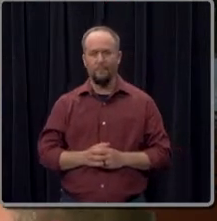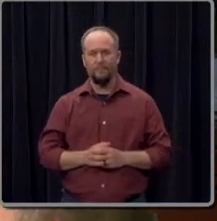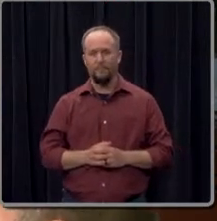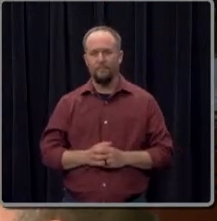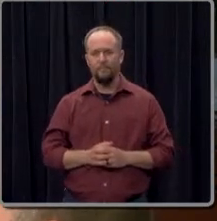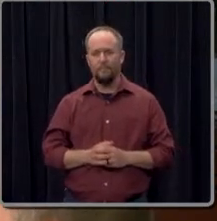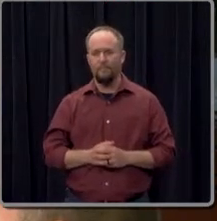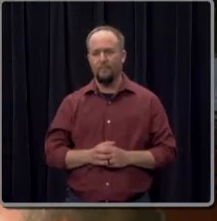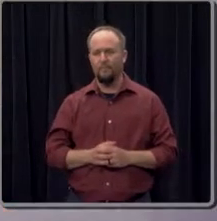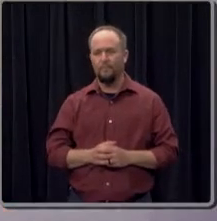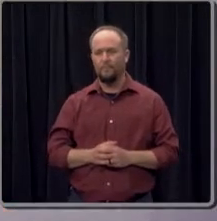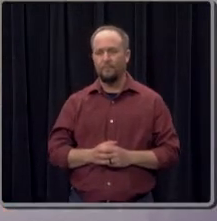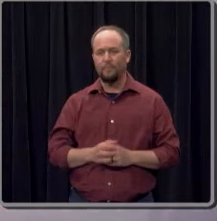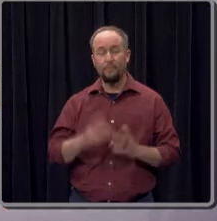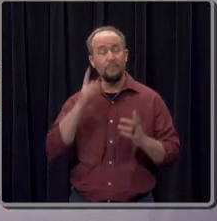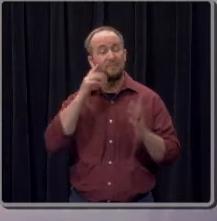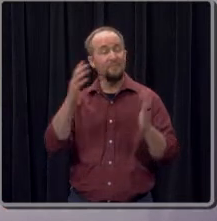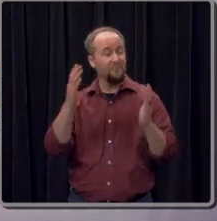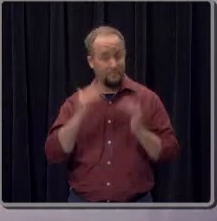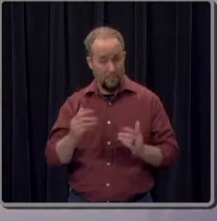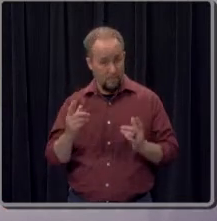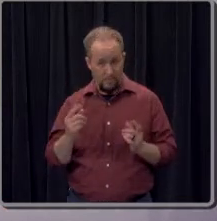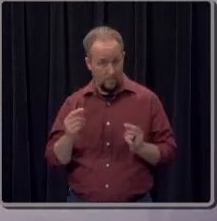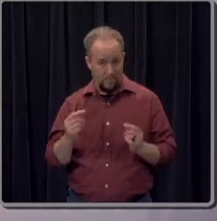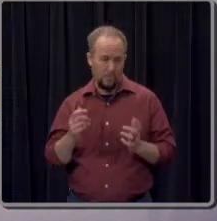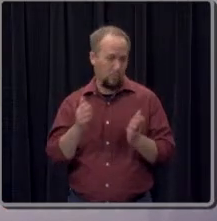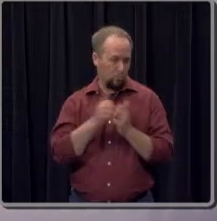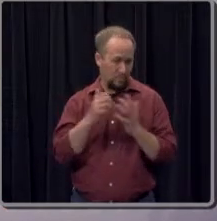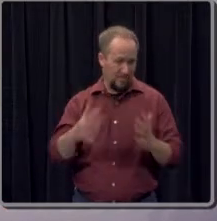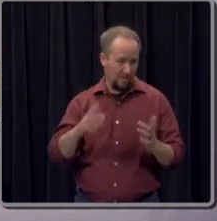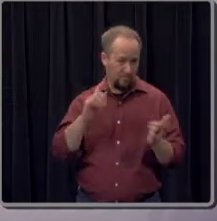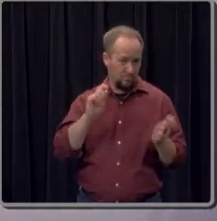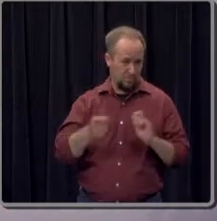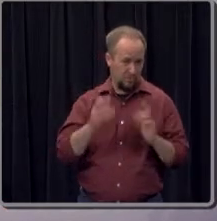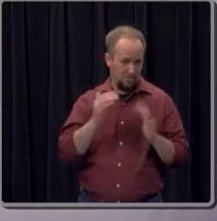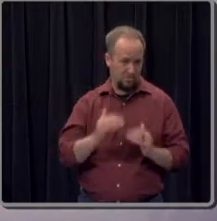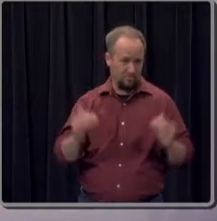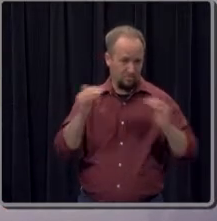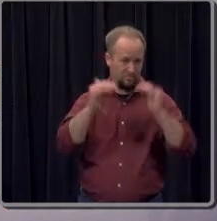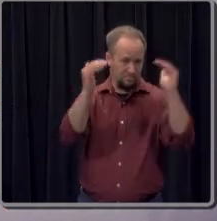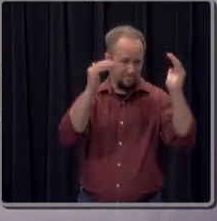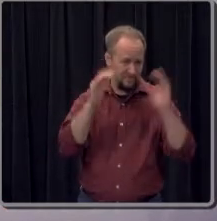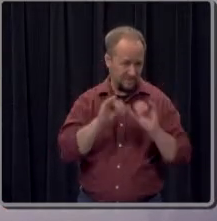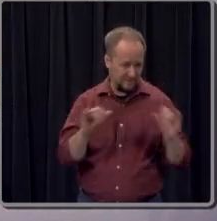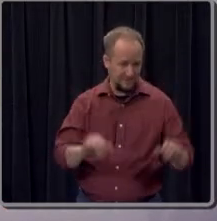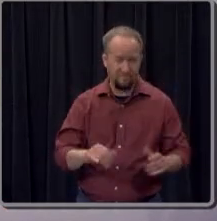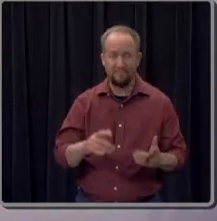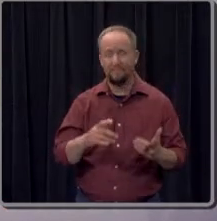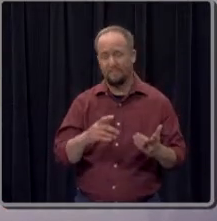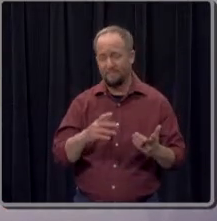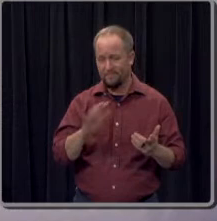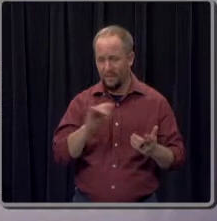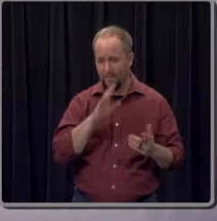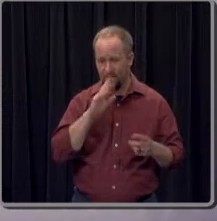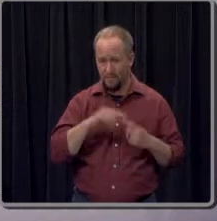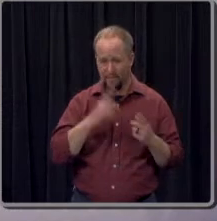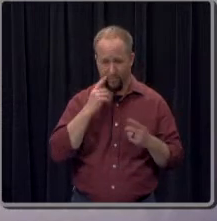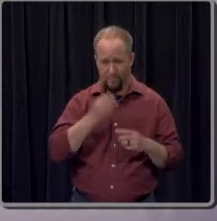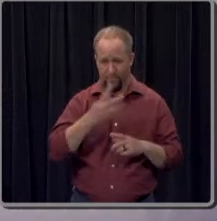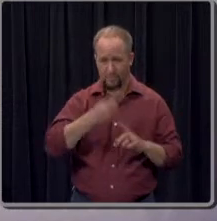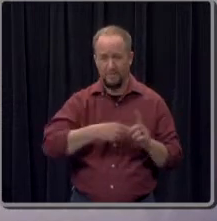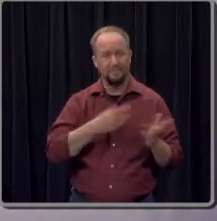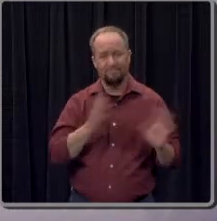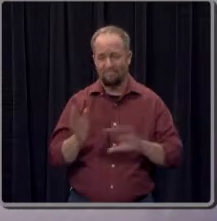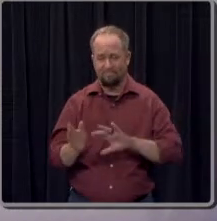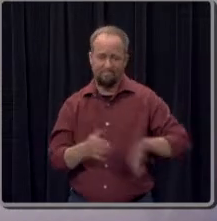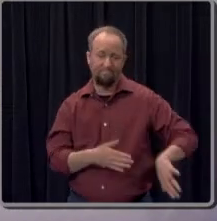in terms of next steps at this point, without moving to a three-tier system, as we've been talking about for months, we'll continue to